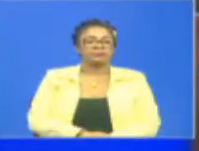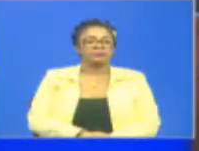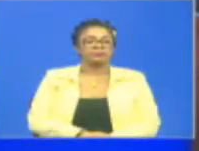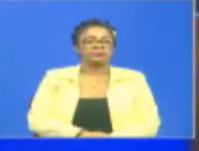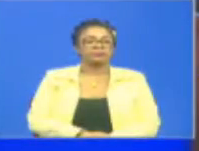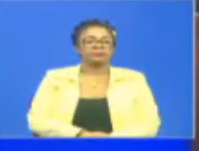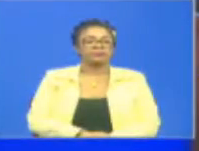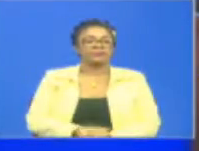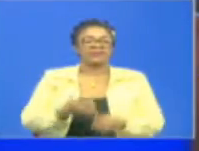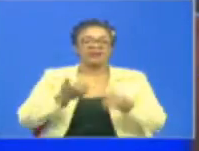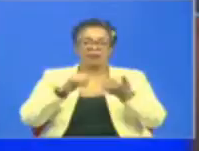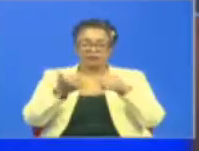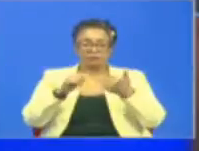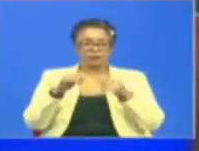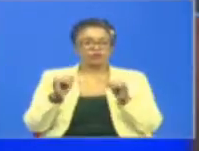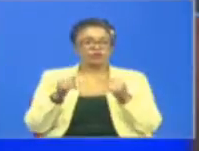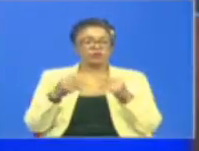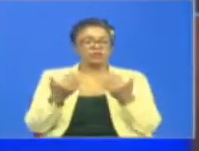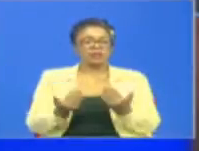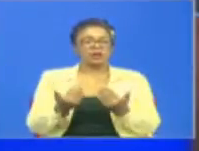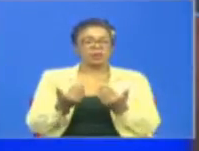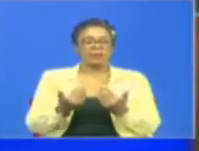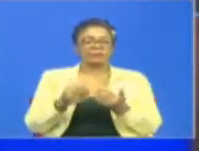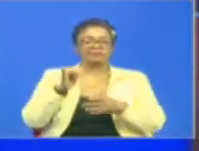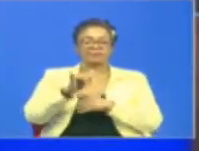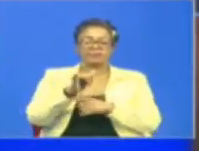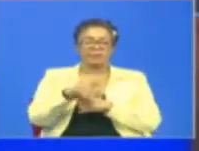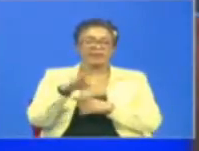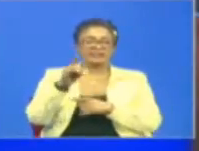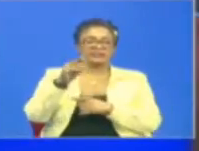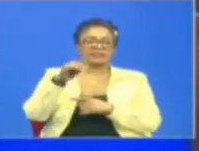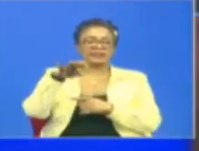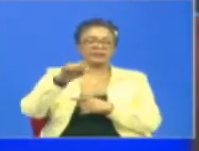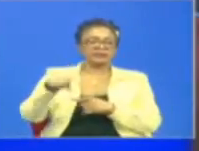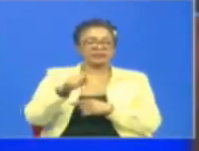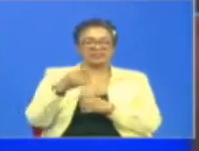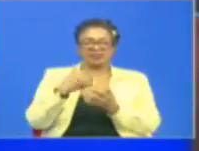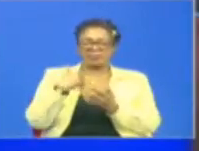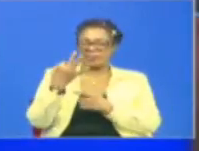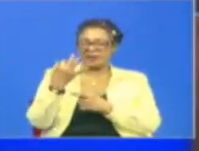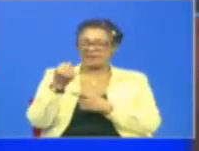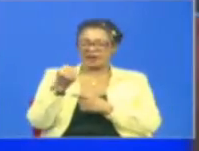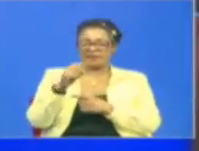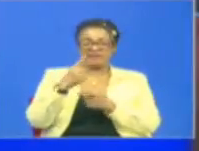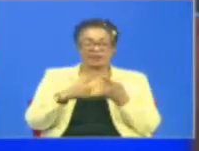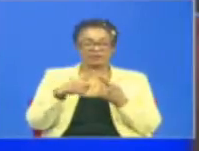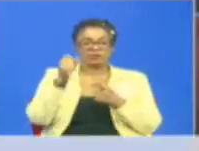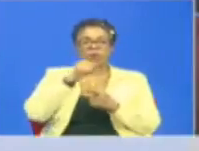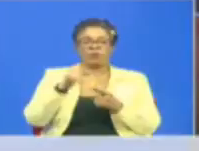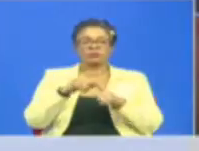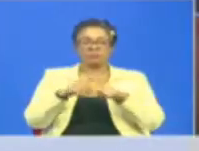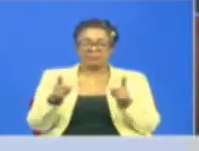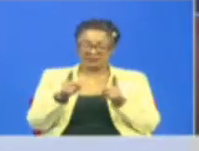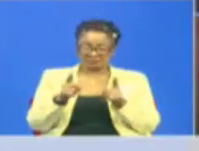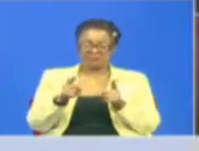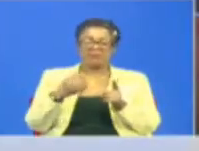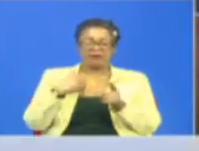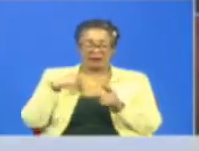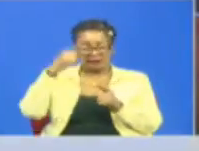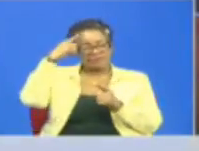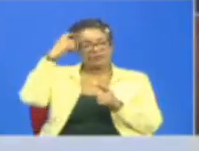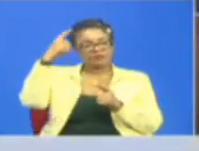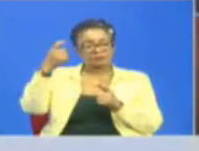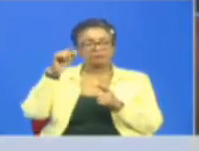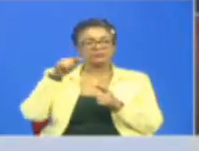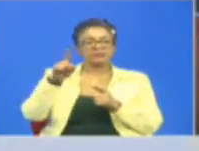Sports news now, and international left-back Dennis Odhiambo may be 35 years old, but he still has a dream. Odhiambo, who